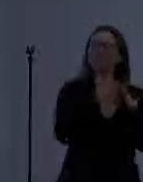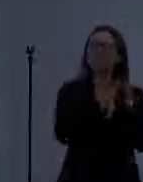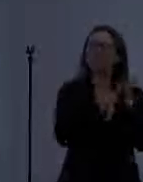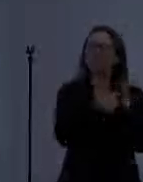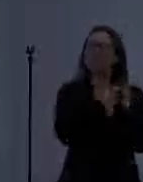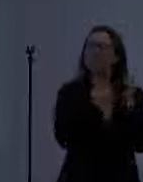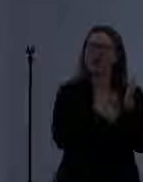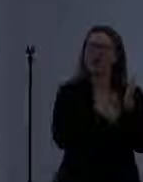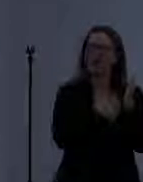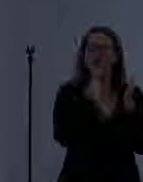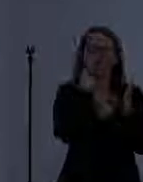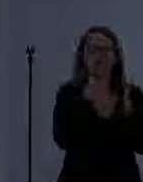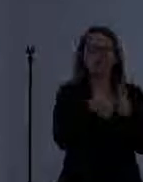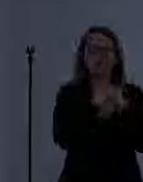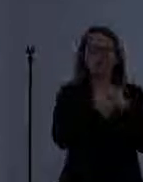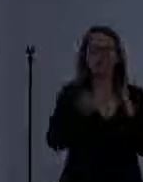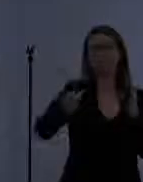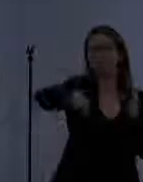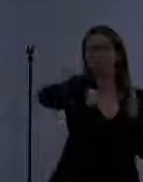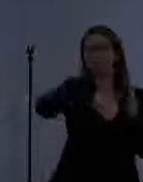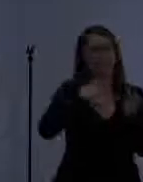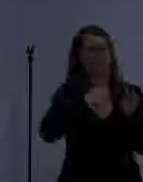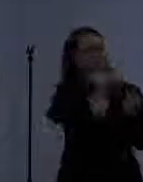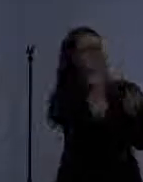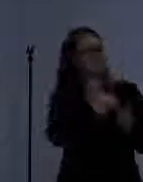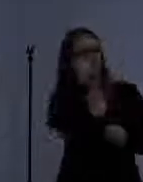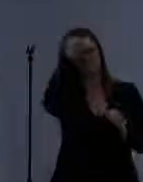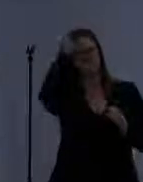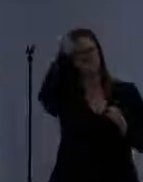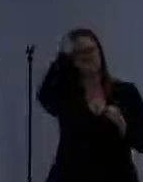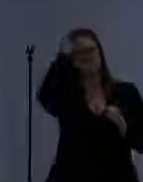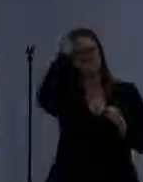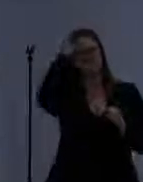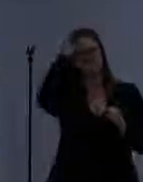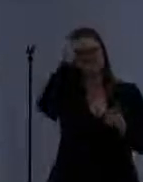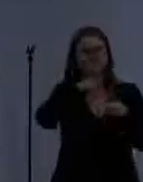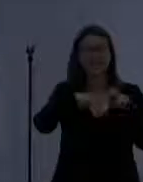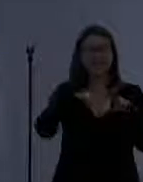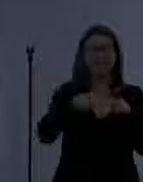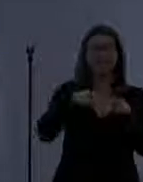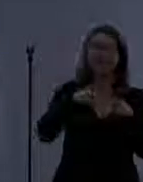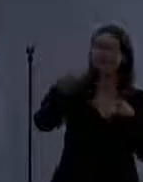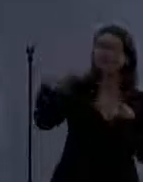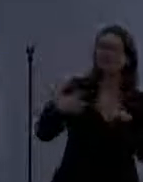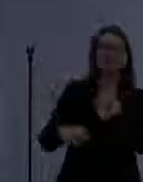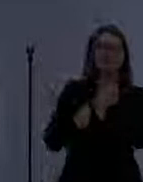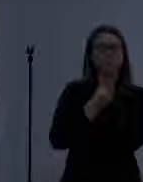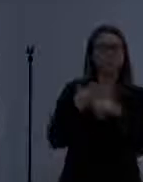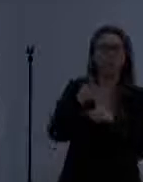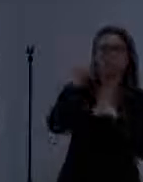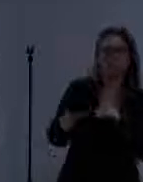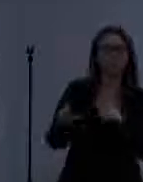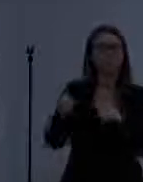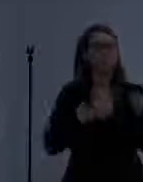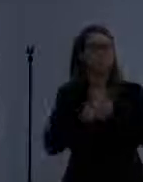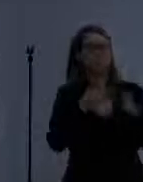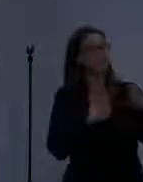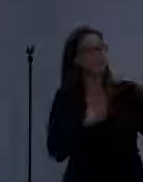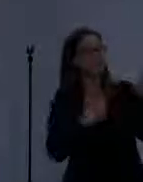I think that it's actually vitally important that people with disabilities, if you're using support workers or using